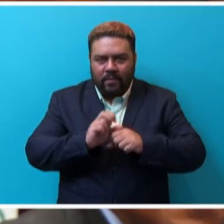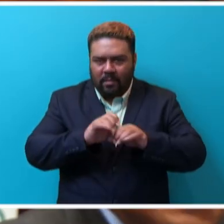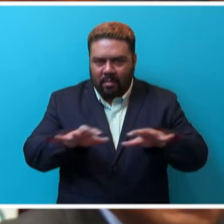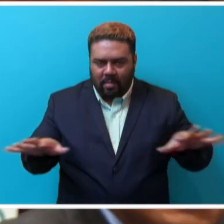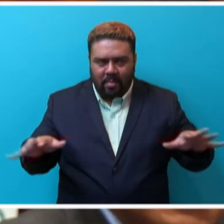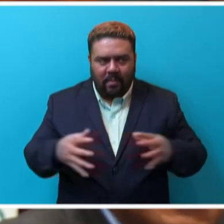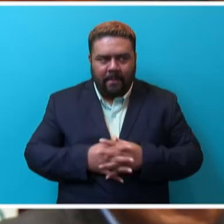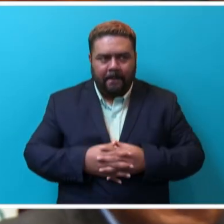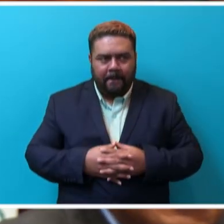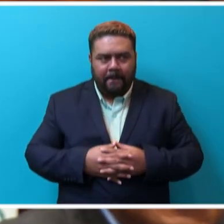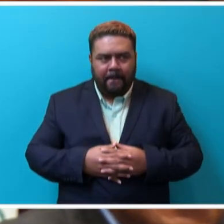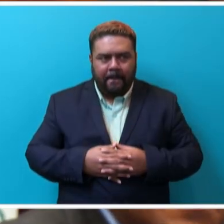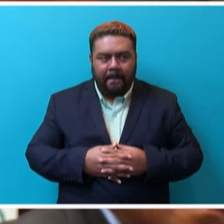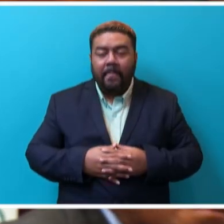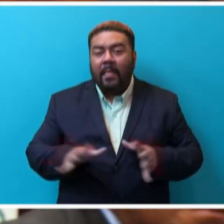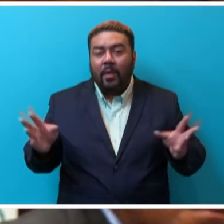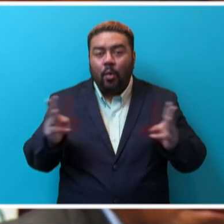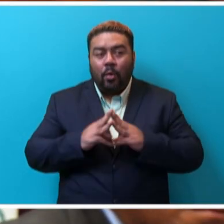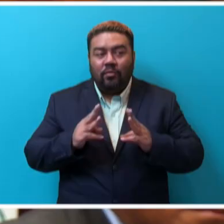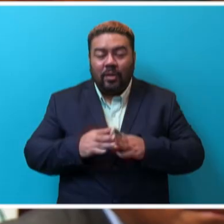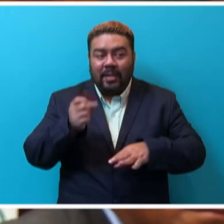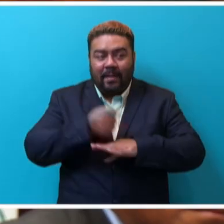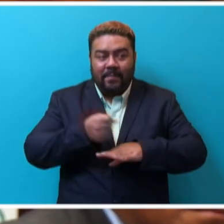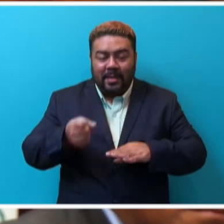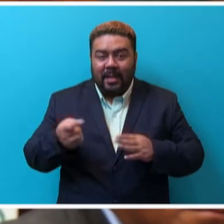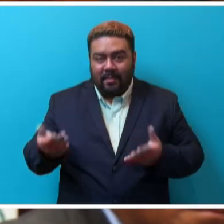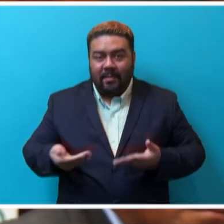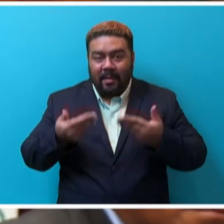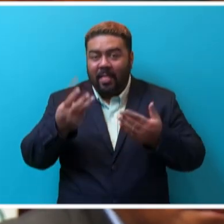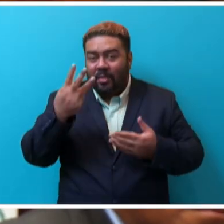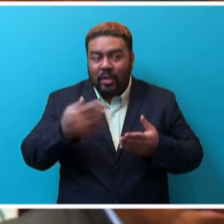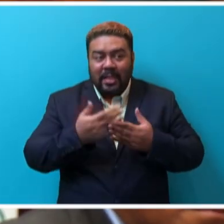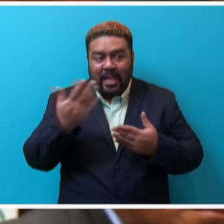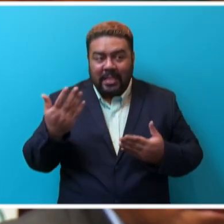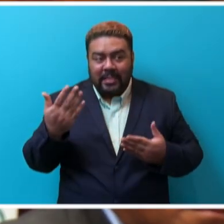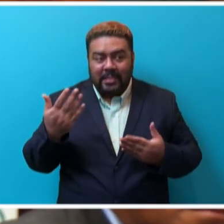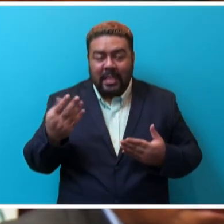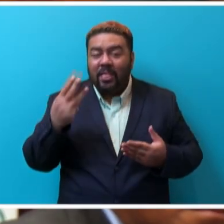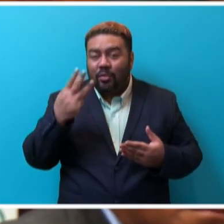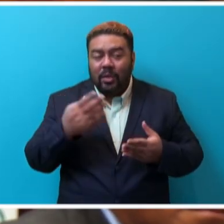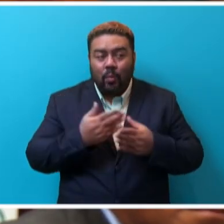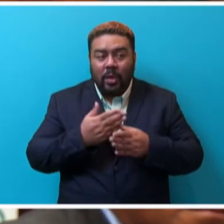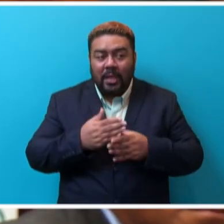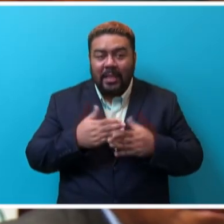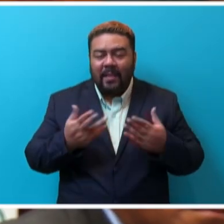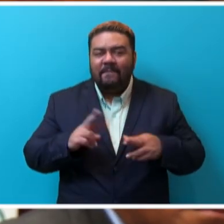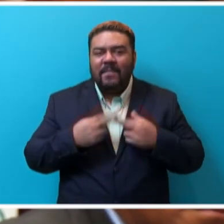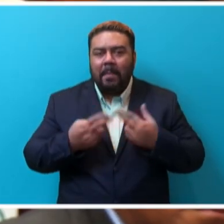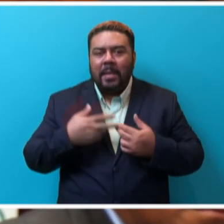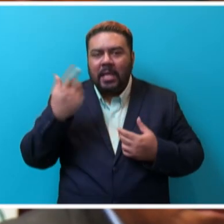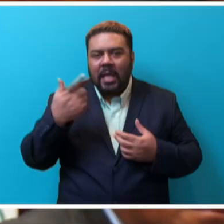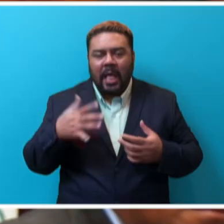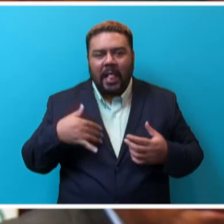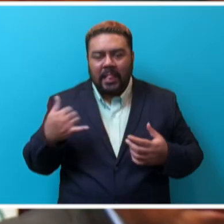Deputy Speaker, the coalition government has included the provision of 3 working days of family care leave in the